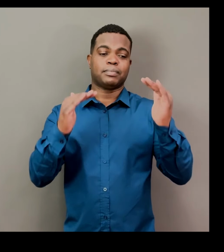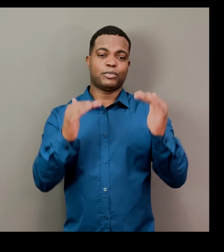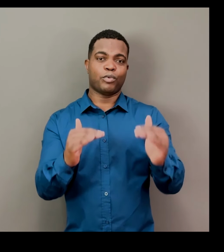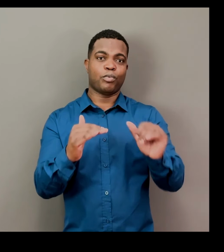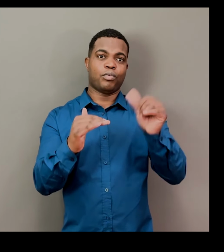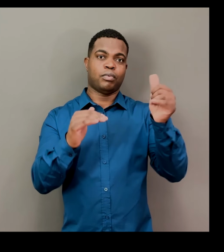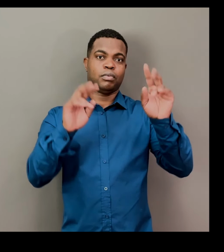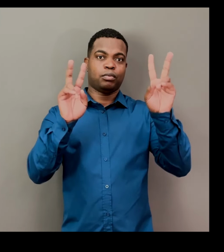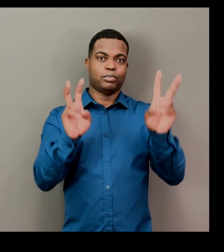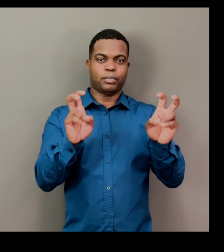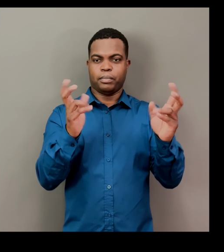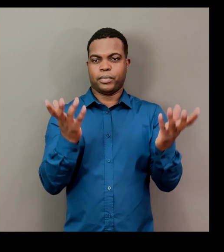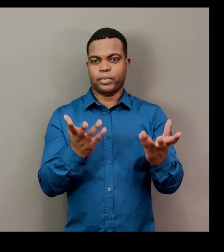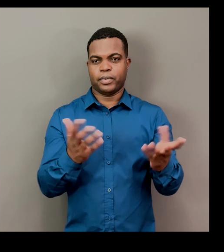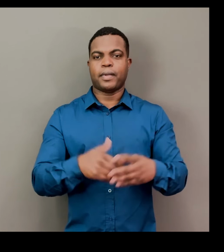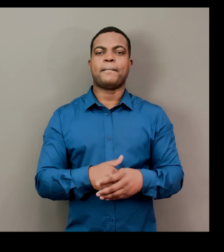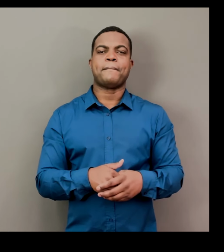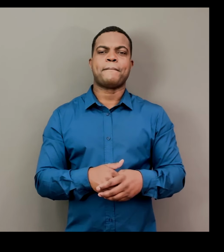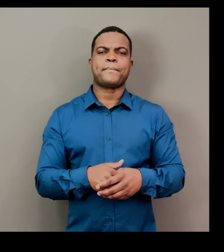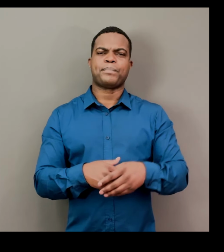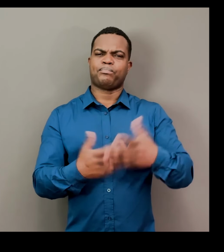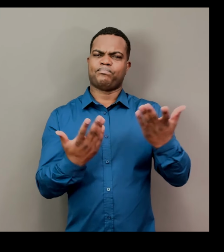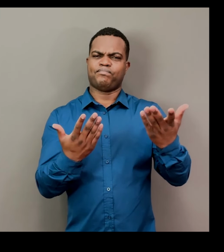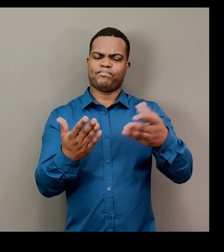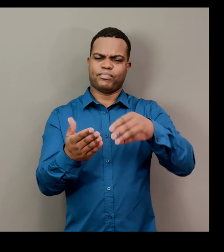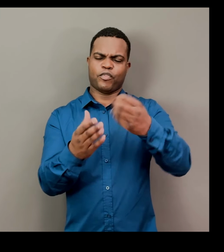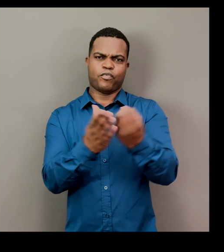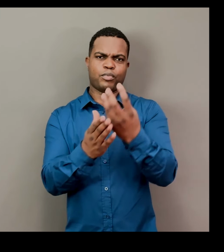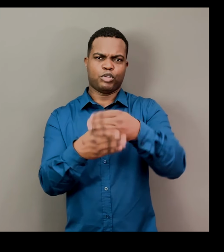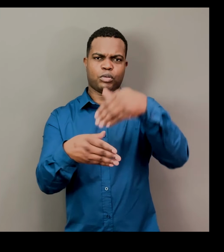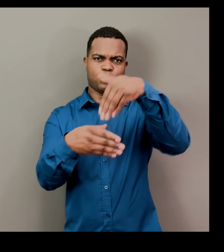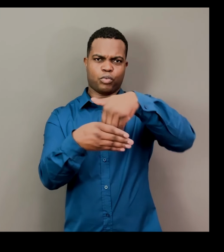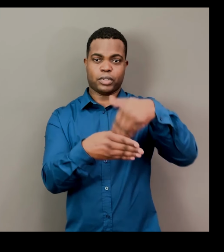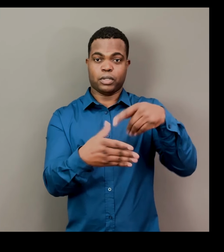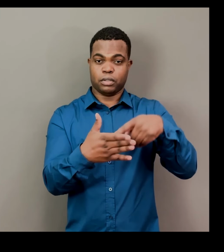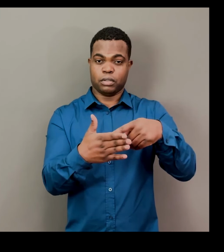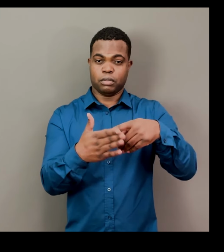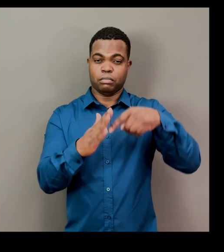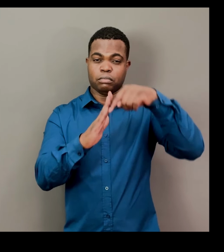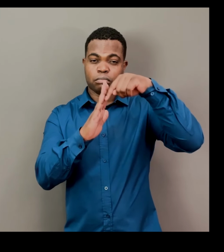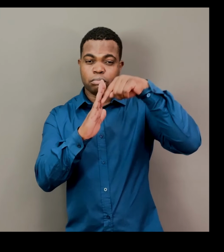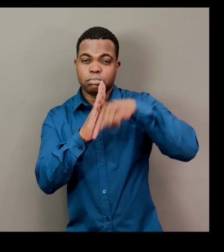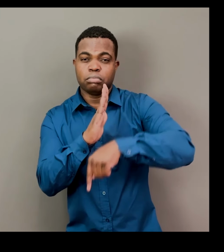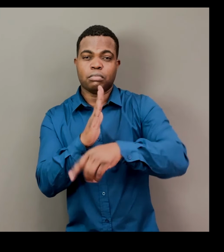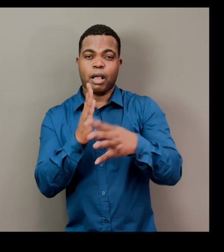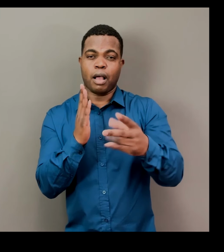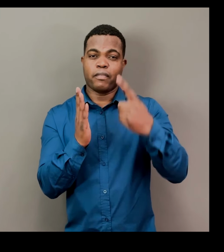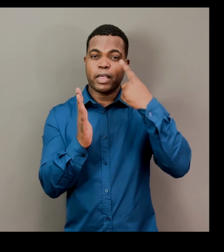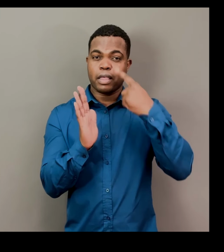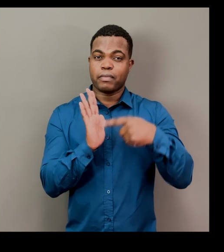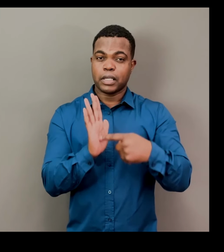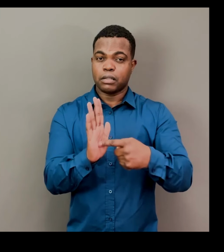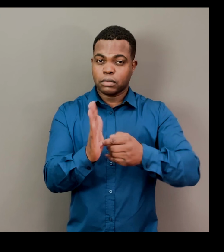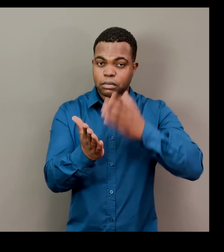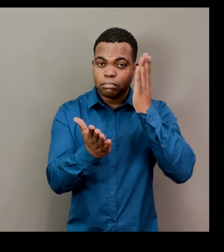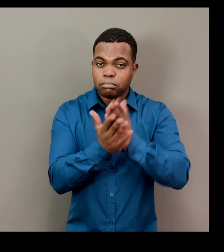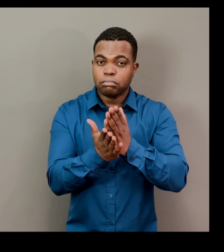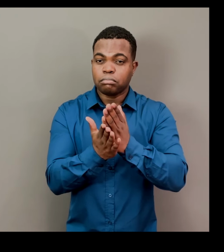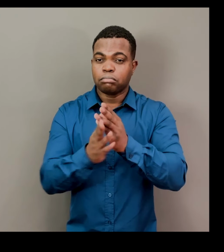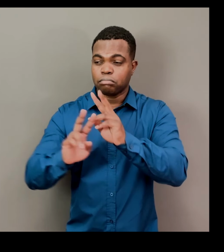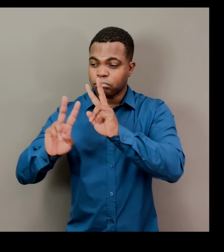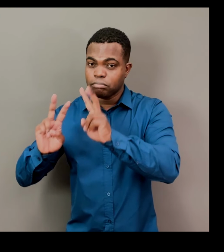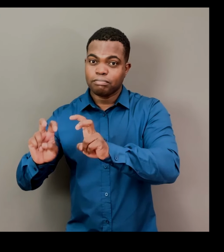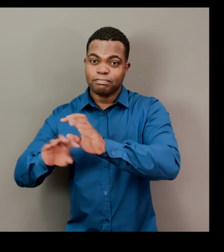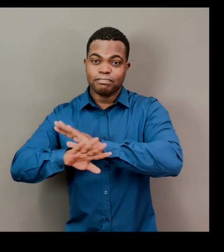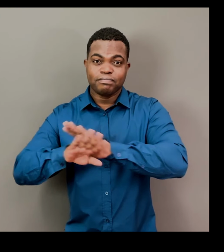Another topic is if the content is substantial and supported by evidence. So does the source